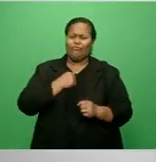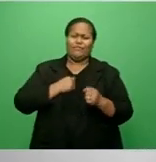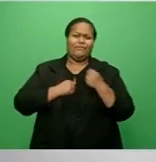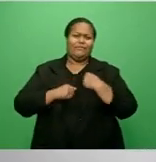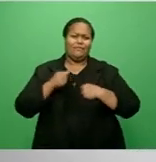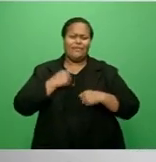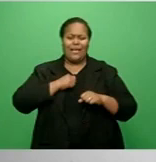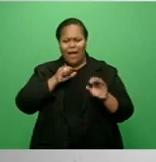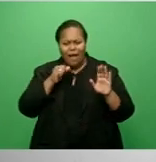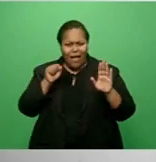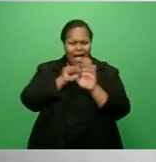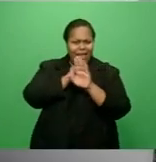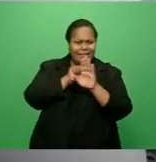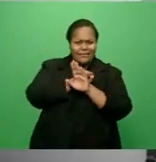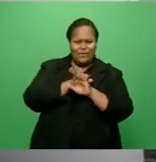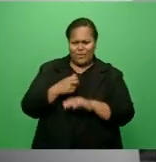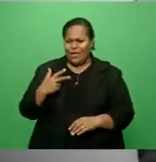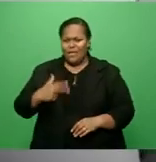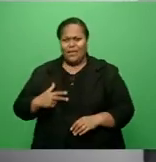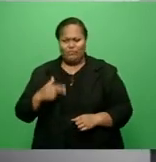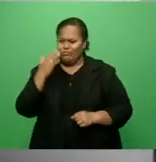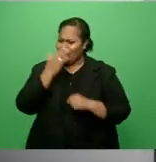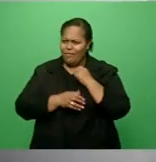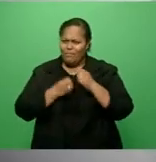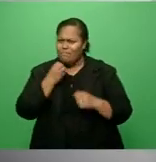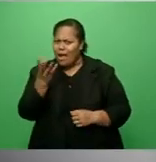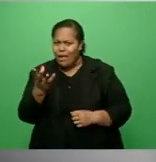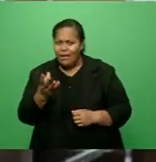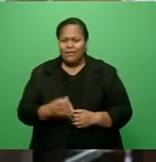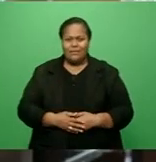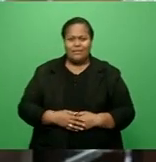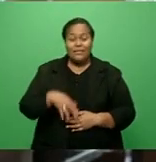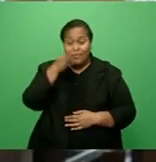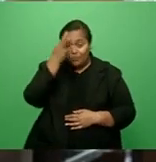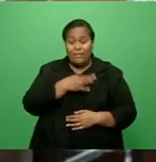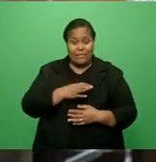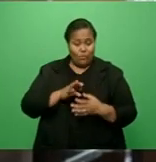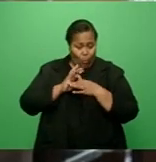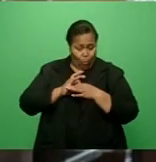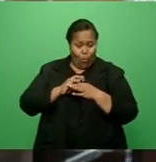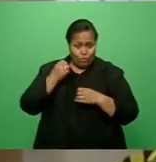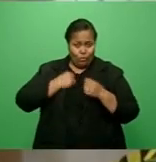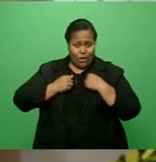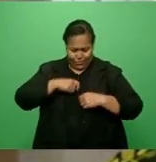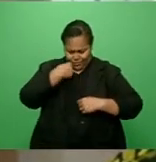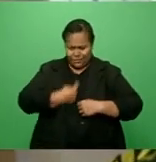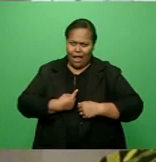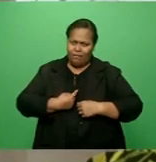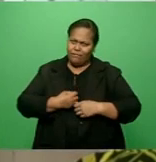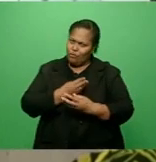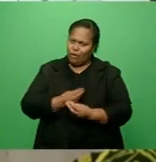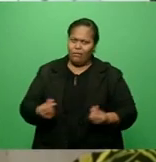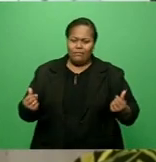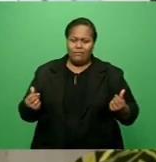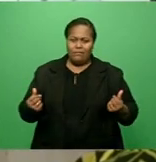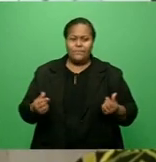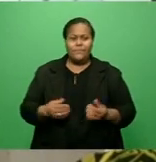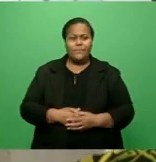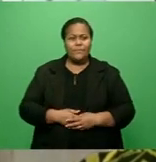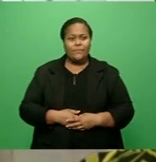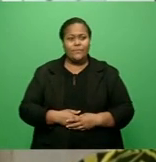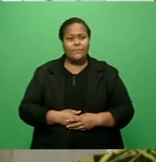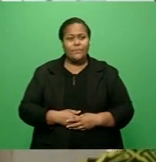own hurts. He would not share it because he believes that it's his own struggle and he'll fight through it. He has